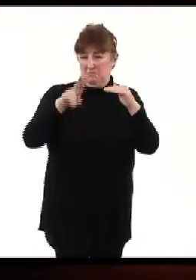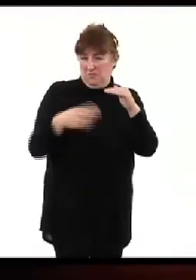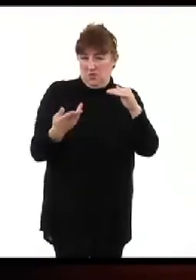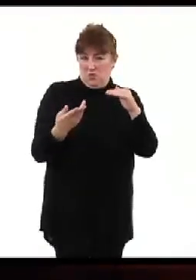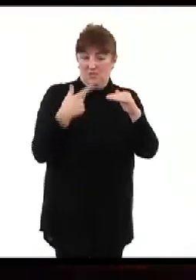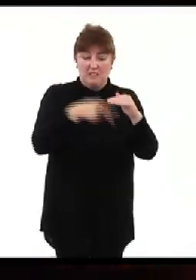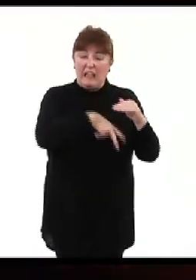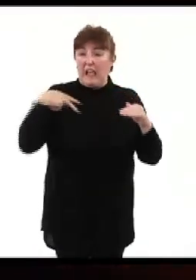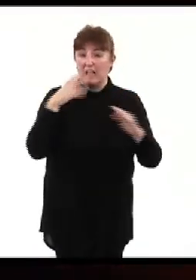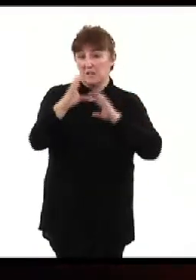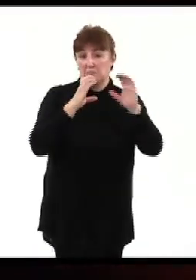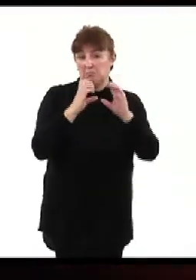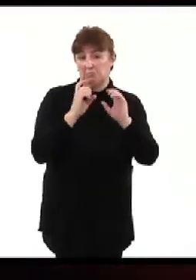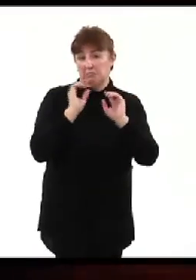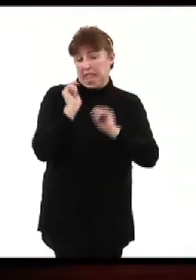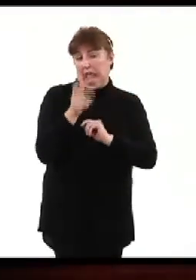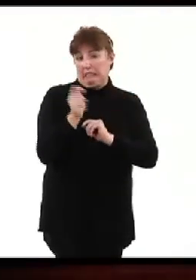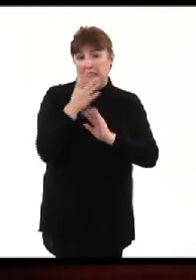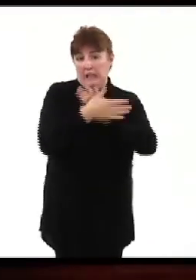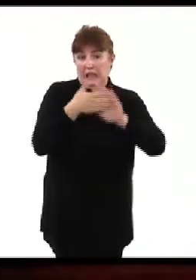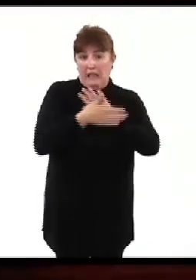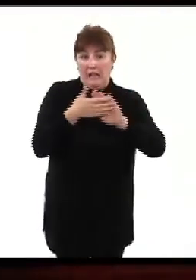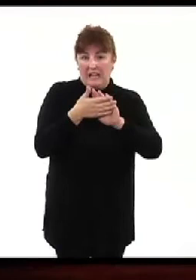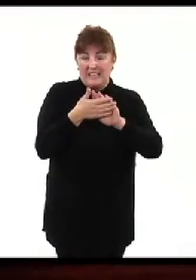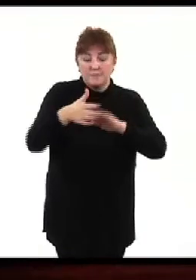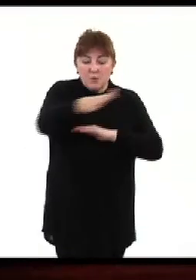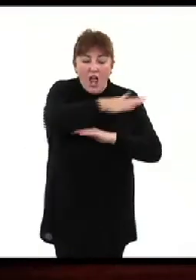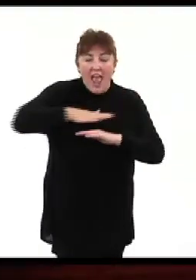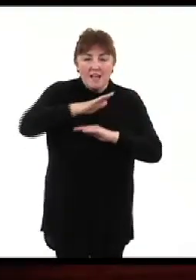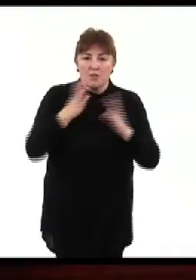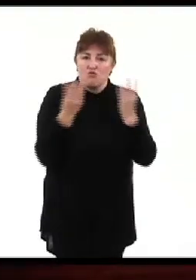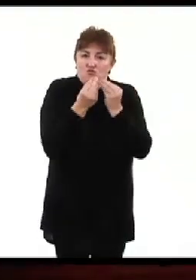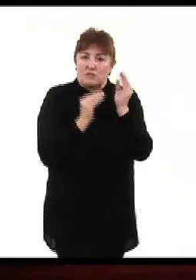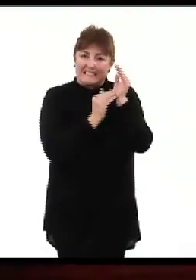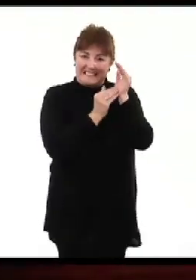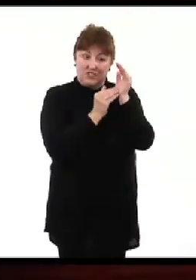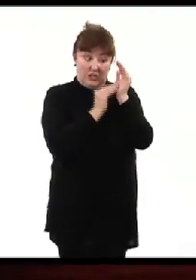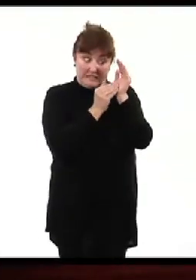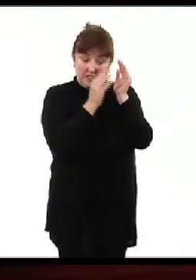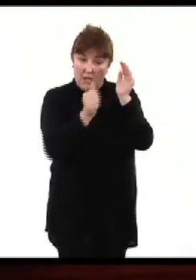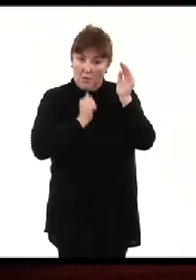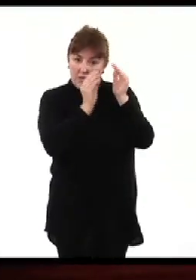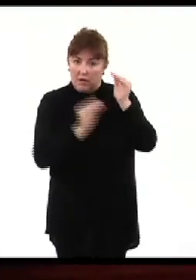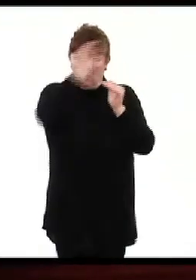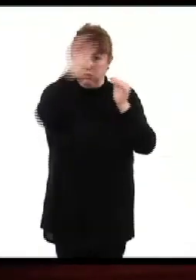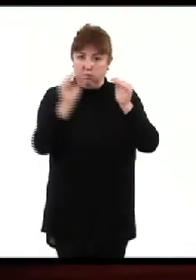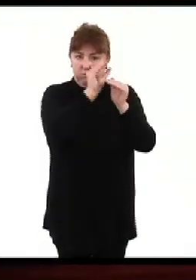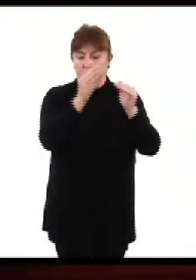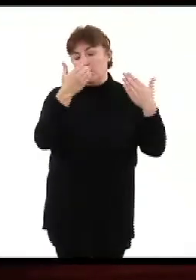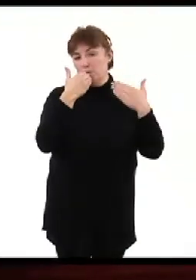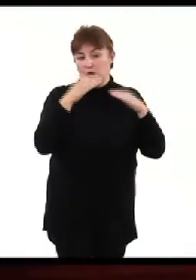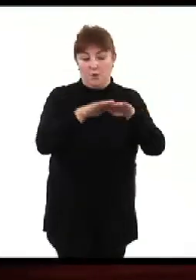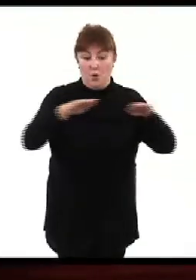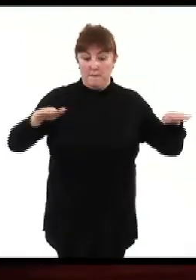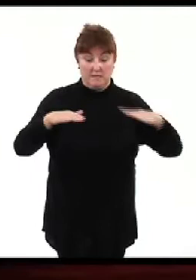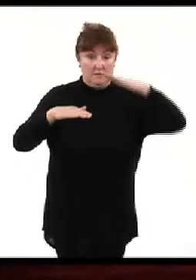under. In general, in everyday conversation, you use signing space itself. So if I want to indicate a clock above a table, I can do this. If I